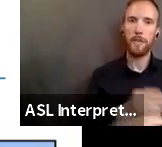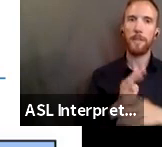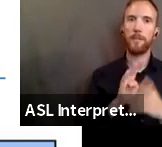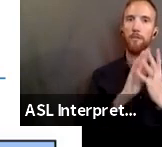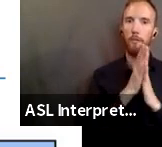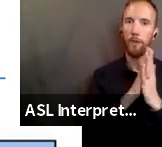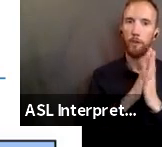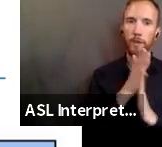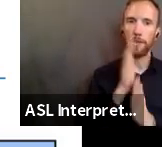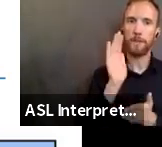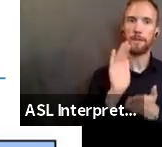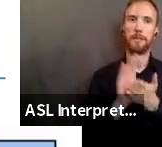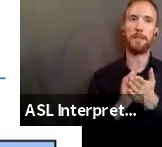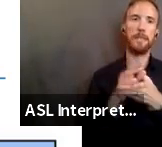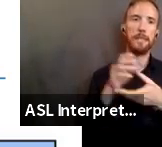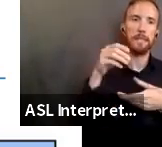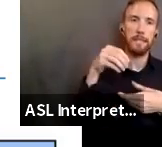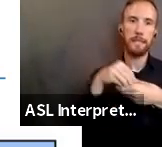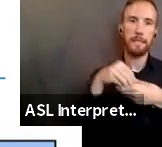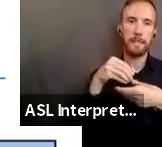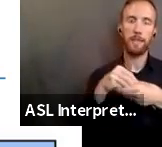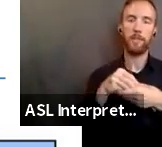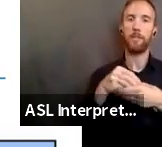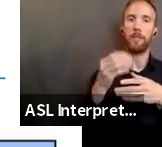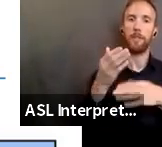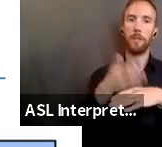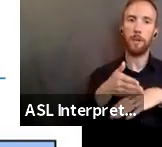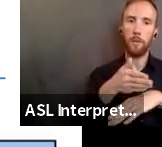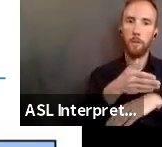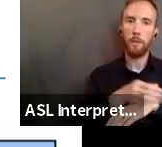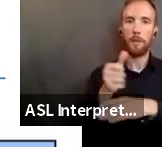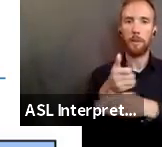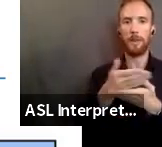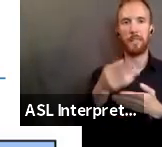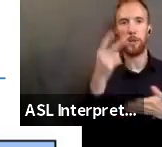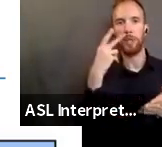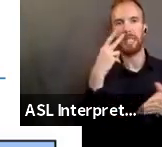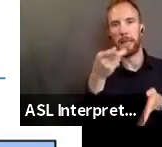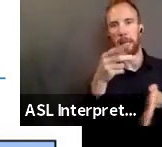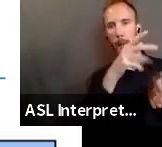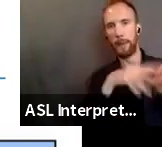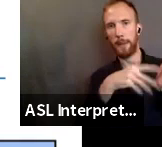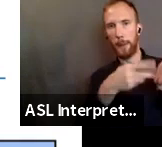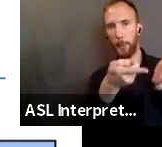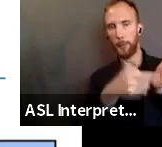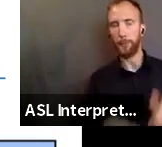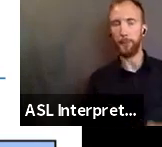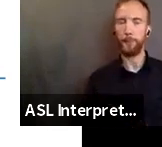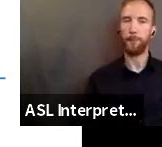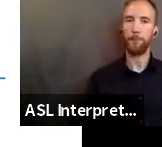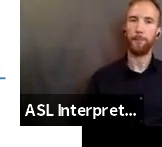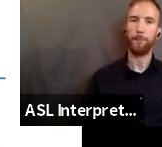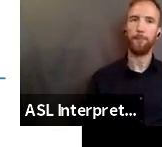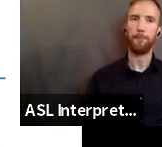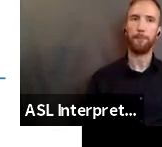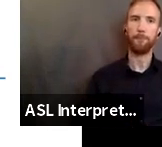improvements and i.t security upgrades as outlined in the table